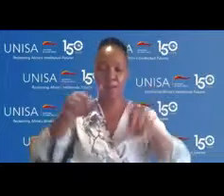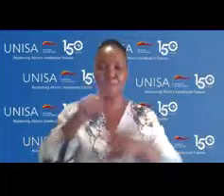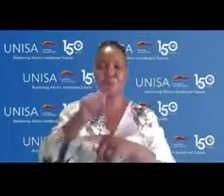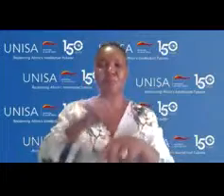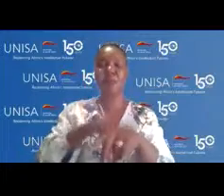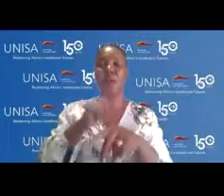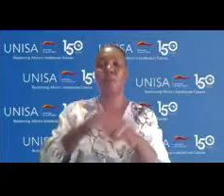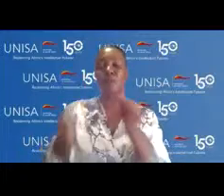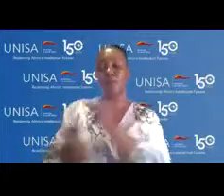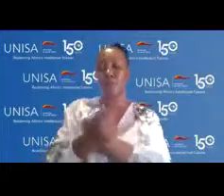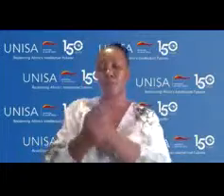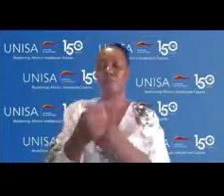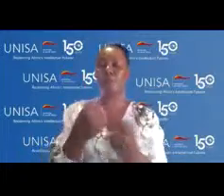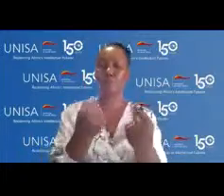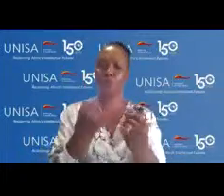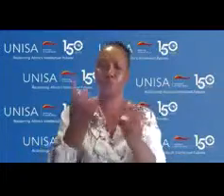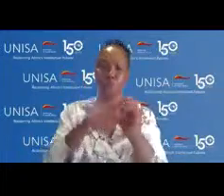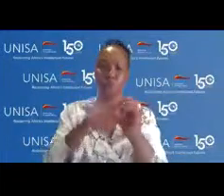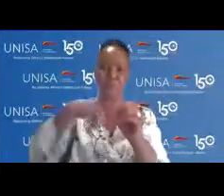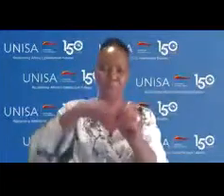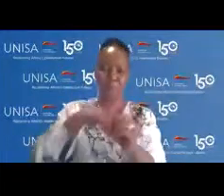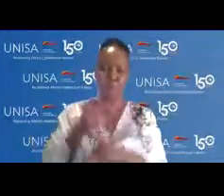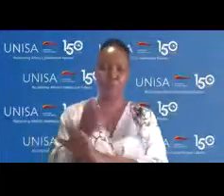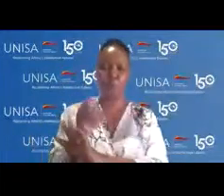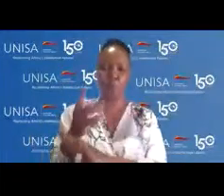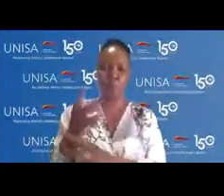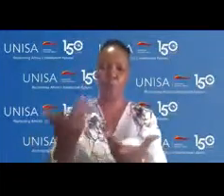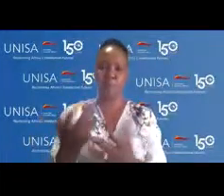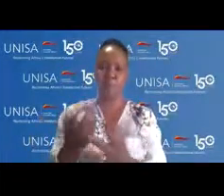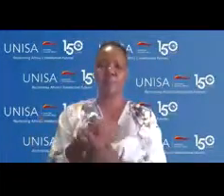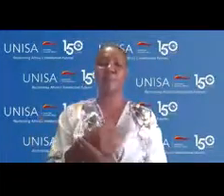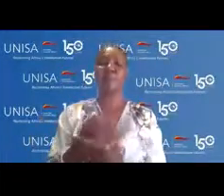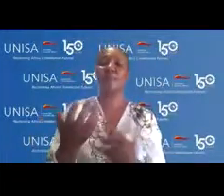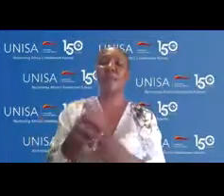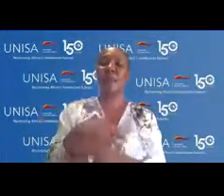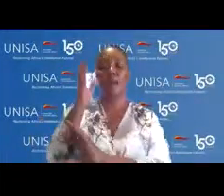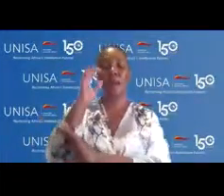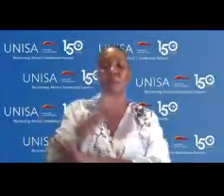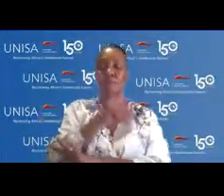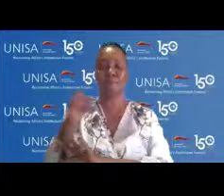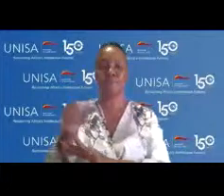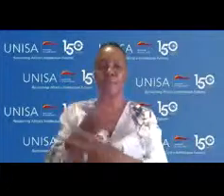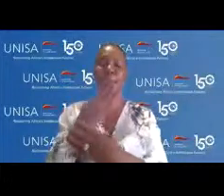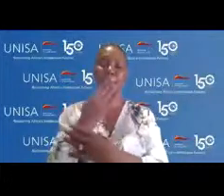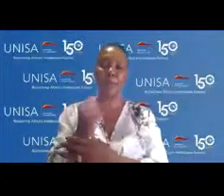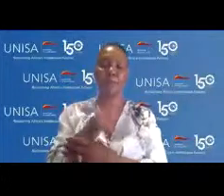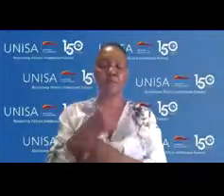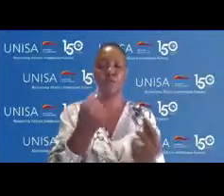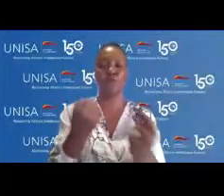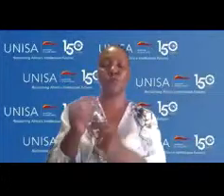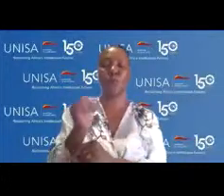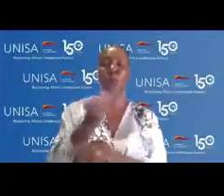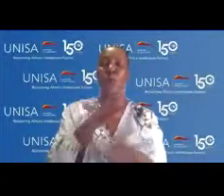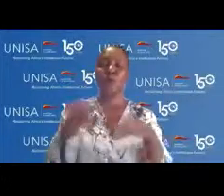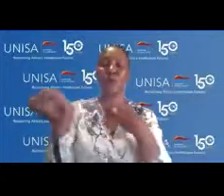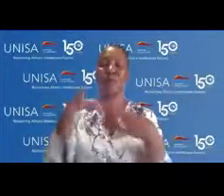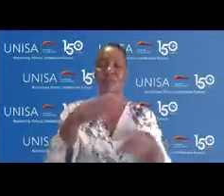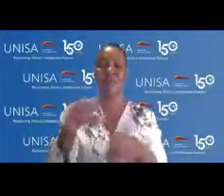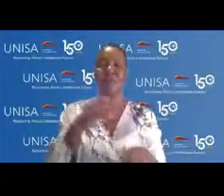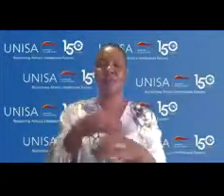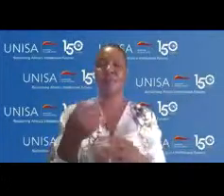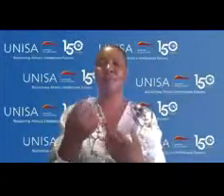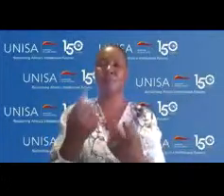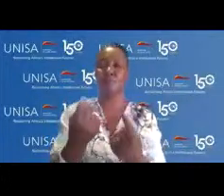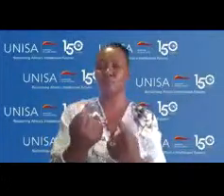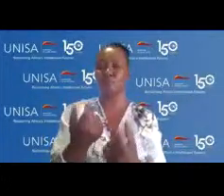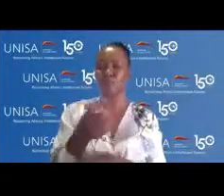do join us for that as well. So just to remind you guys, please do all the activities. There's a couple there for today.